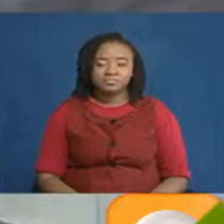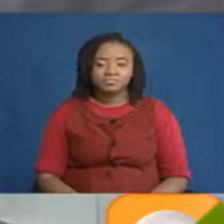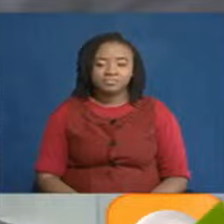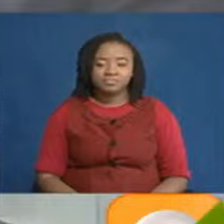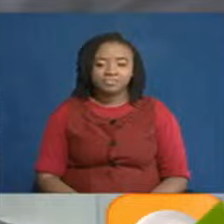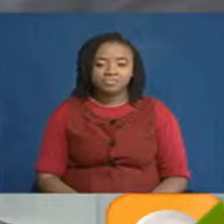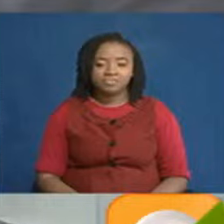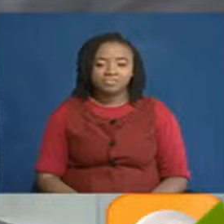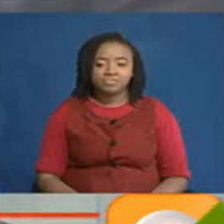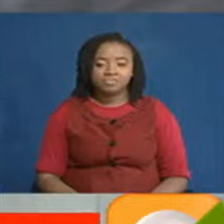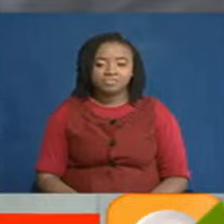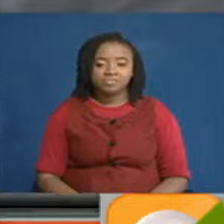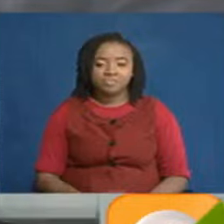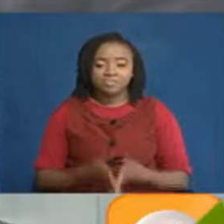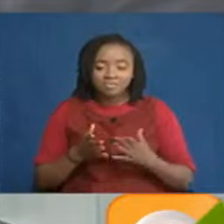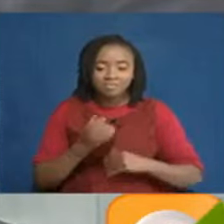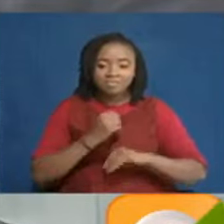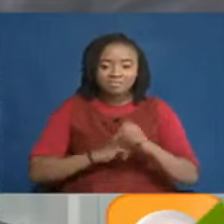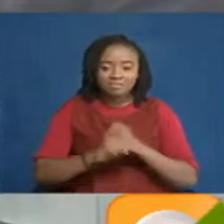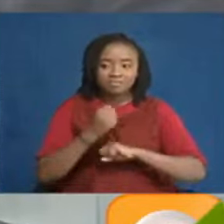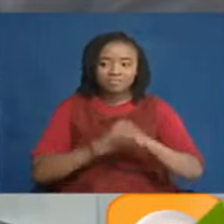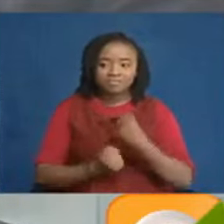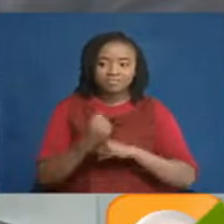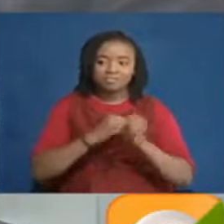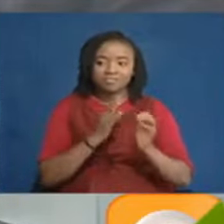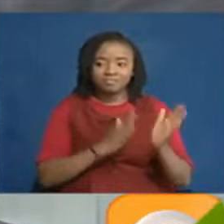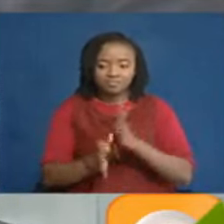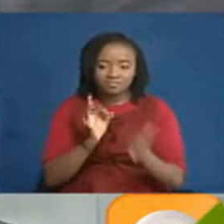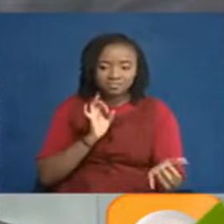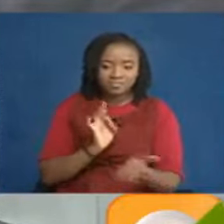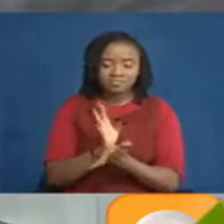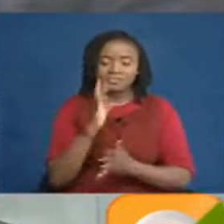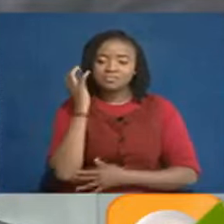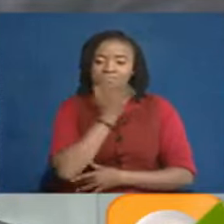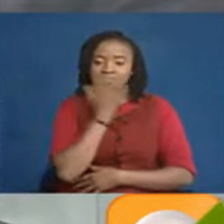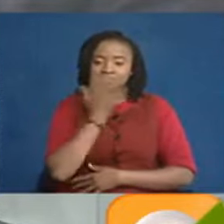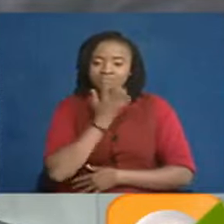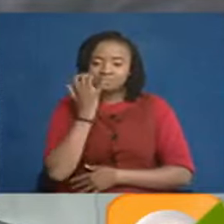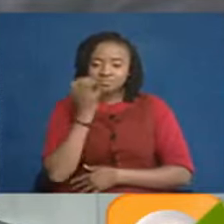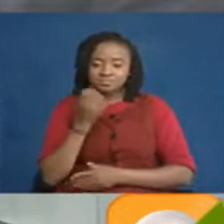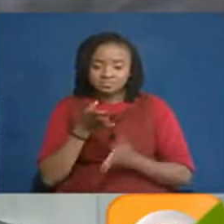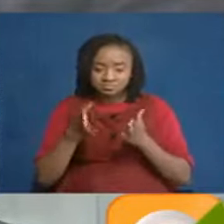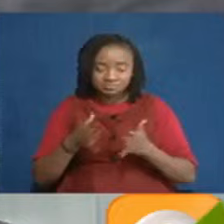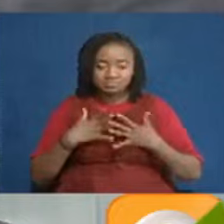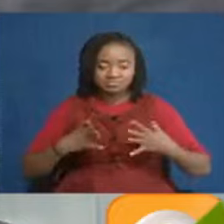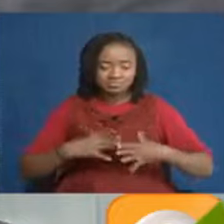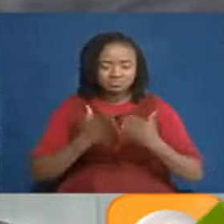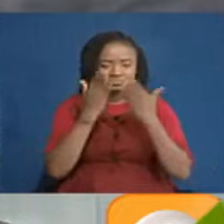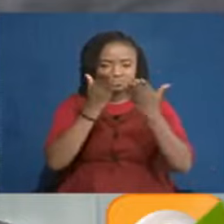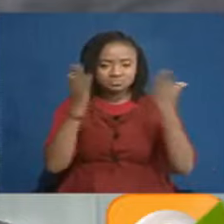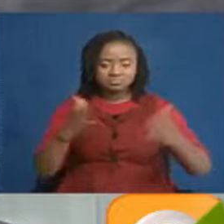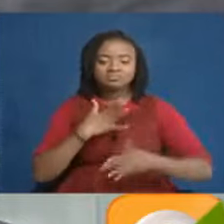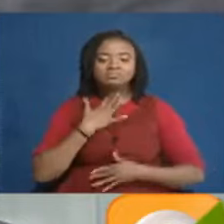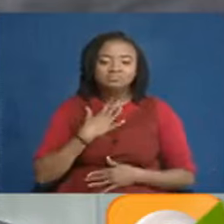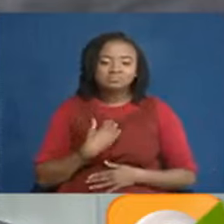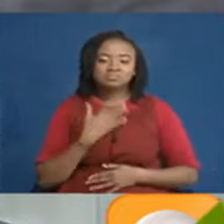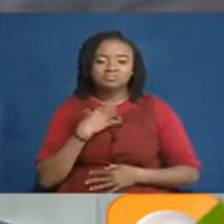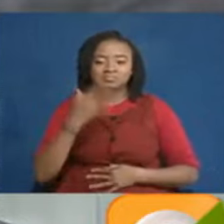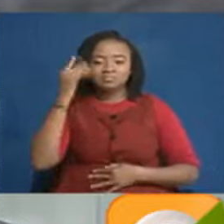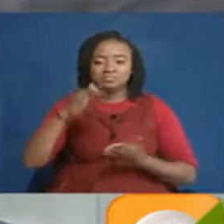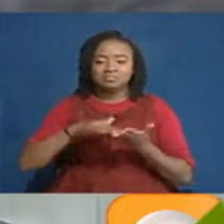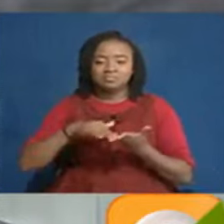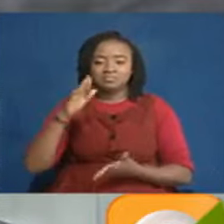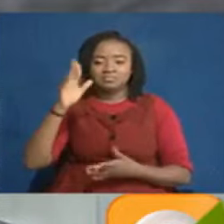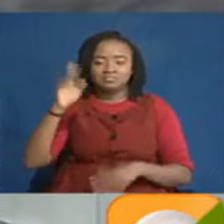The push to oust Deputy President Rigathi Gachagua by way of impeachment is gaining momentum, with more National Assembly